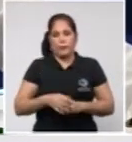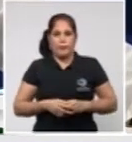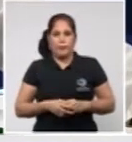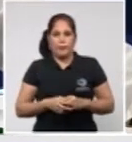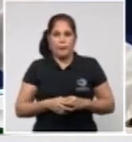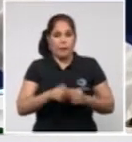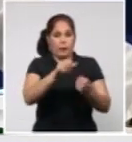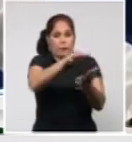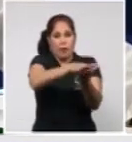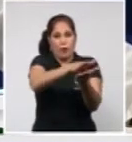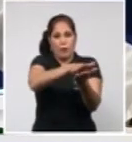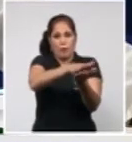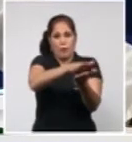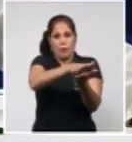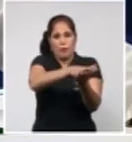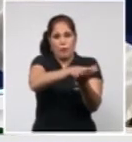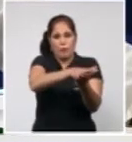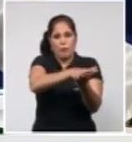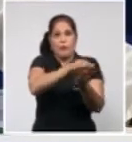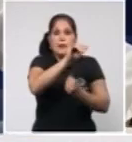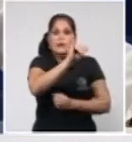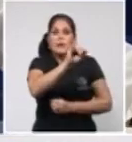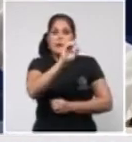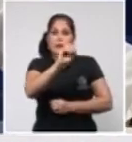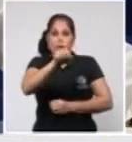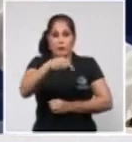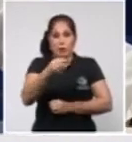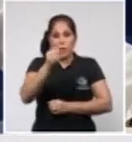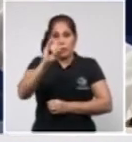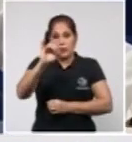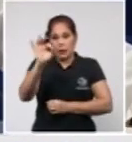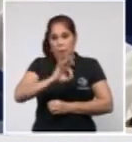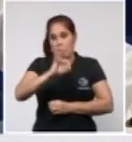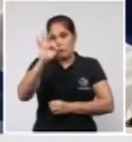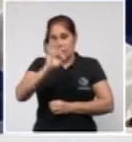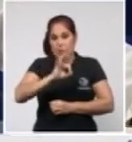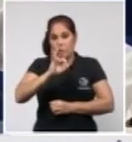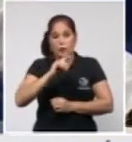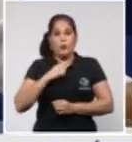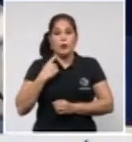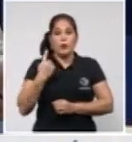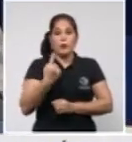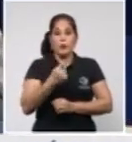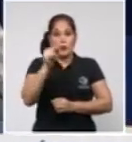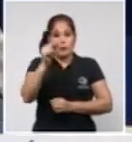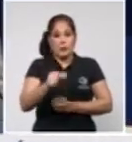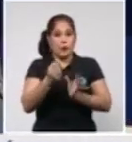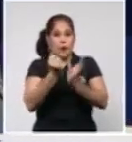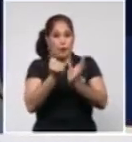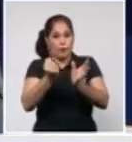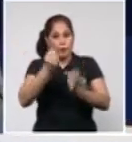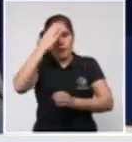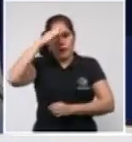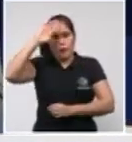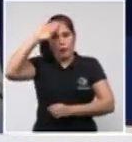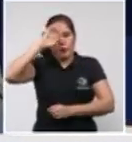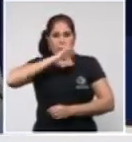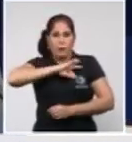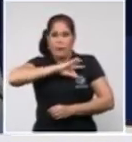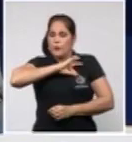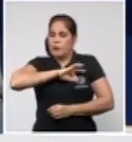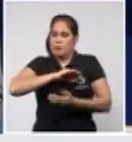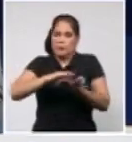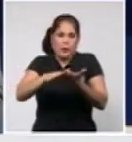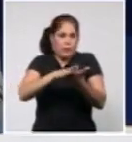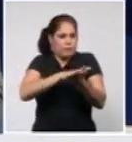of COVID-19. Meanwhile, 22 people to have tested positive for the virus yesterday